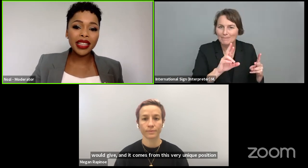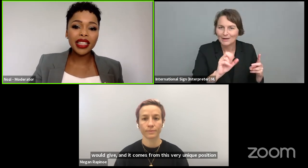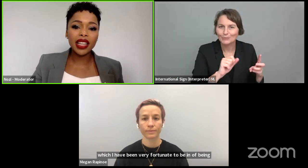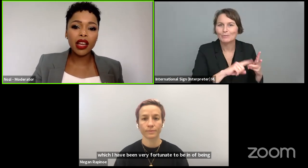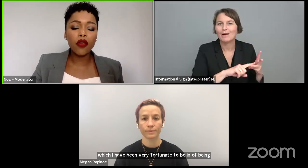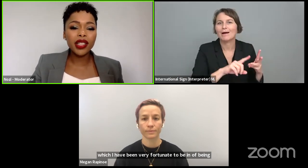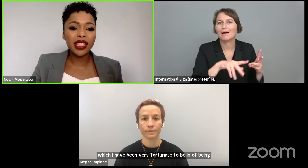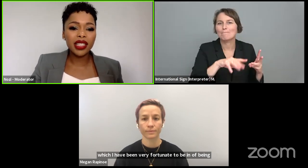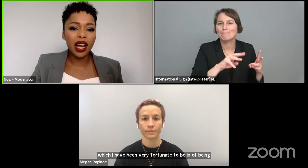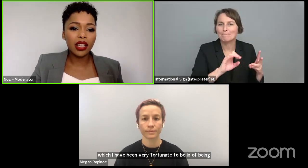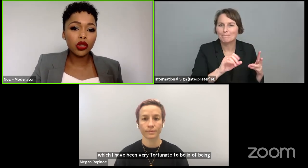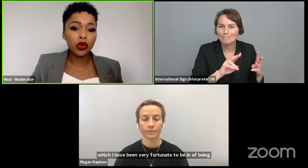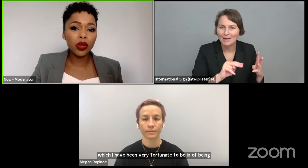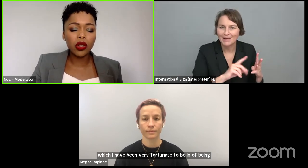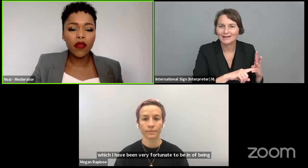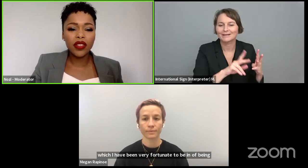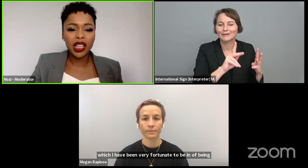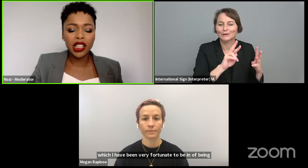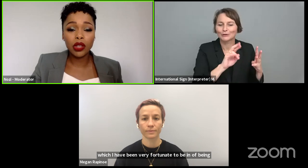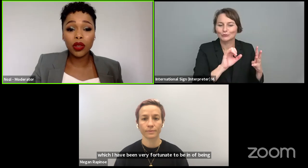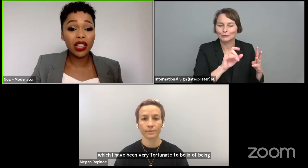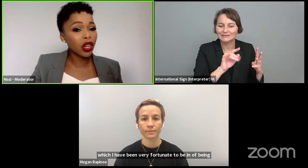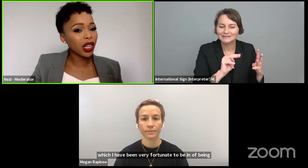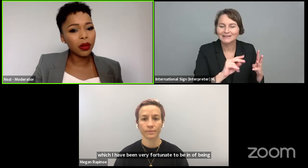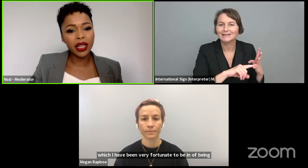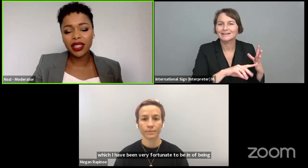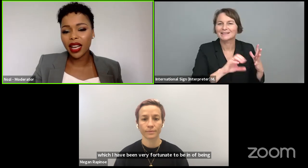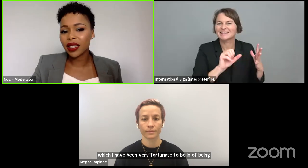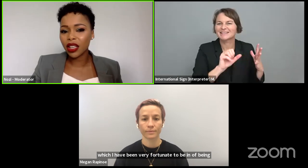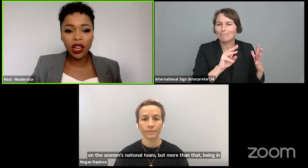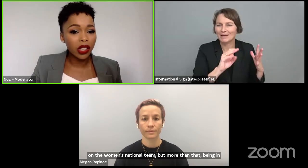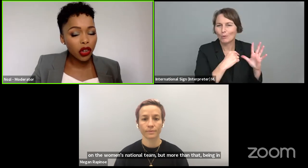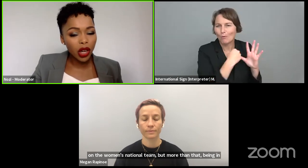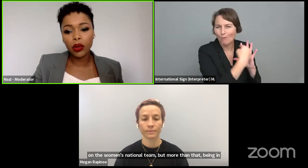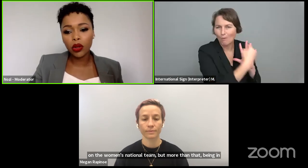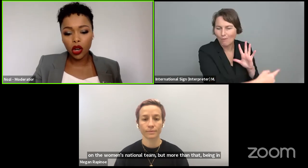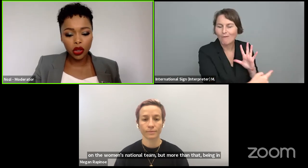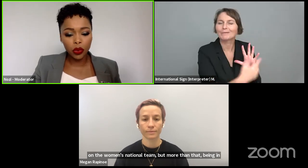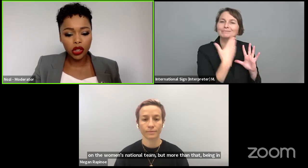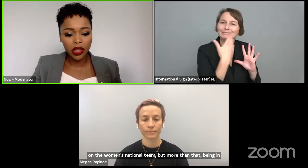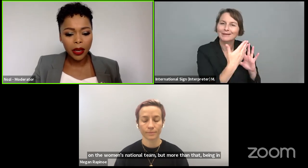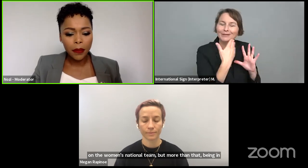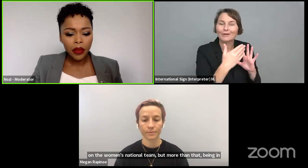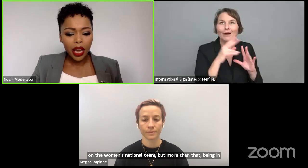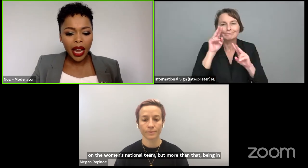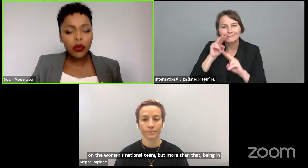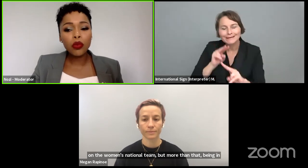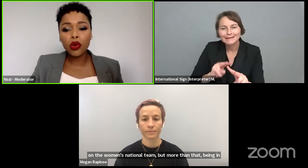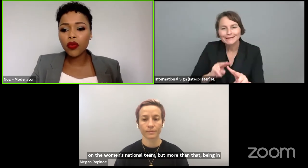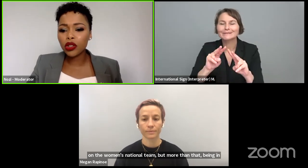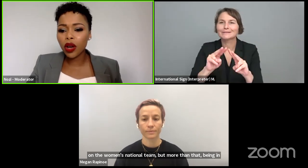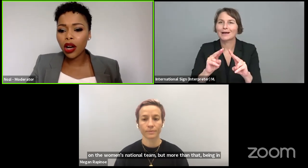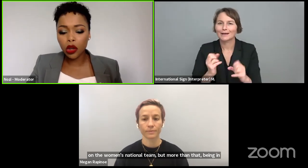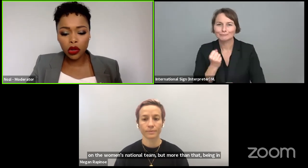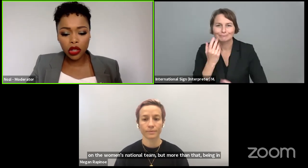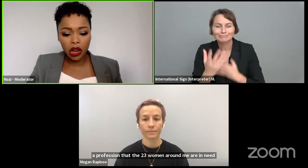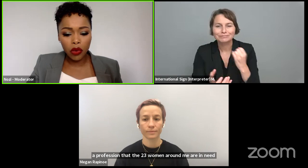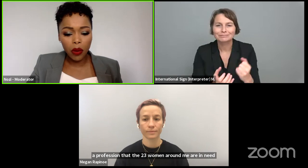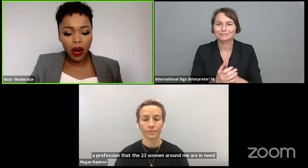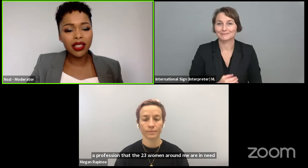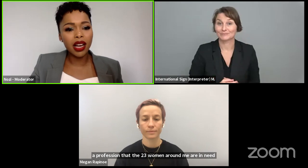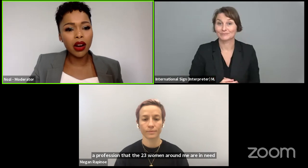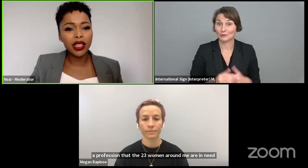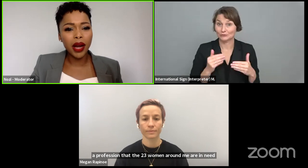all lending their voices to this conversation with incredible insights and incredible contributions. As we move into our